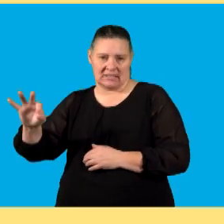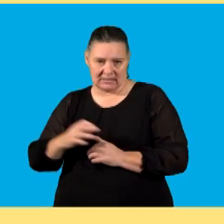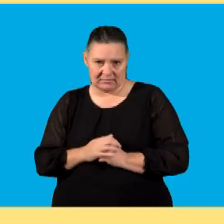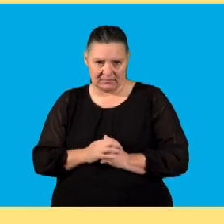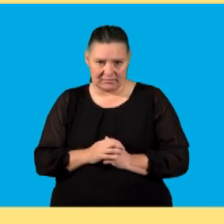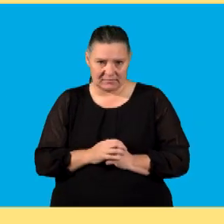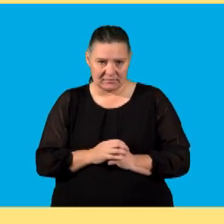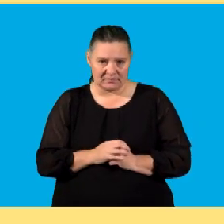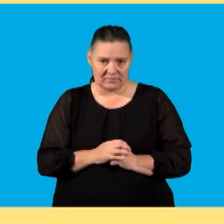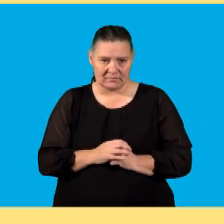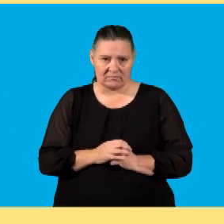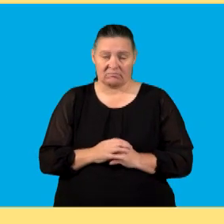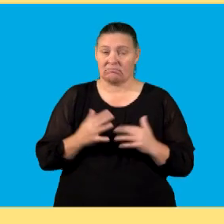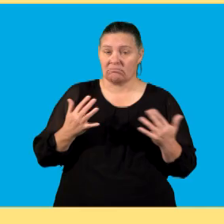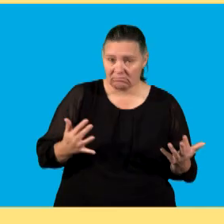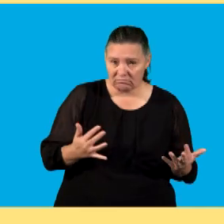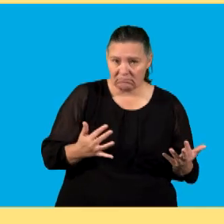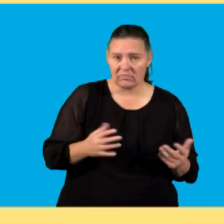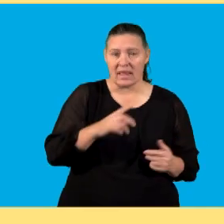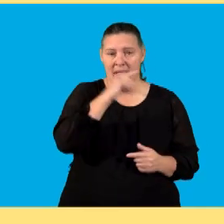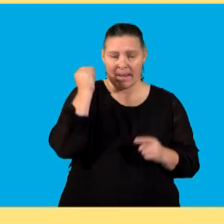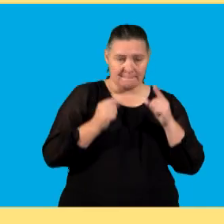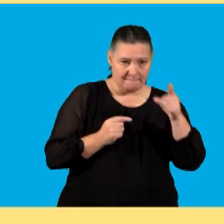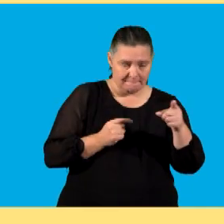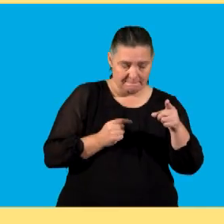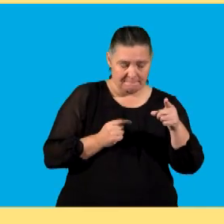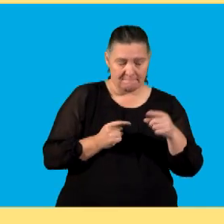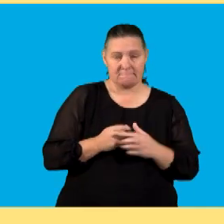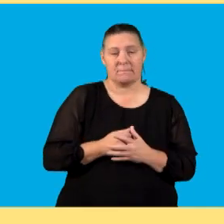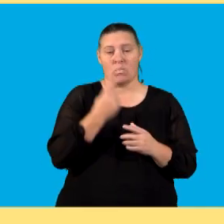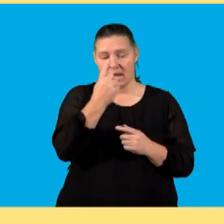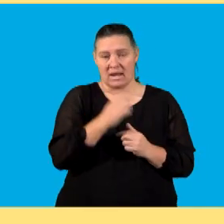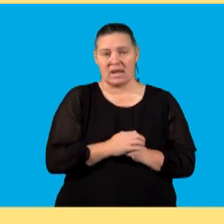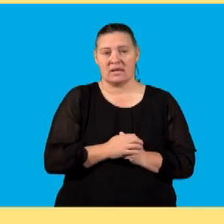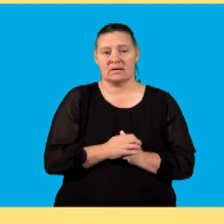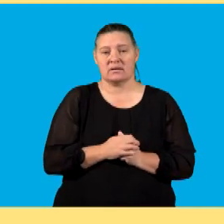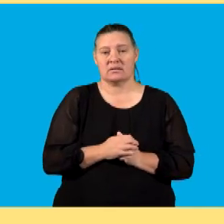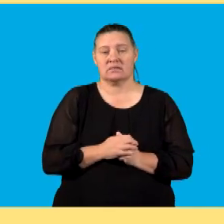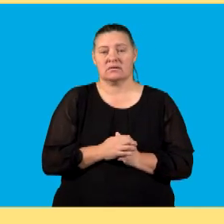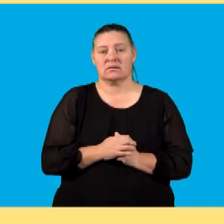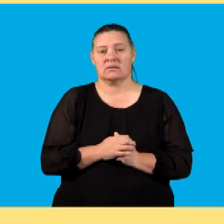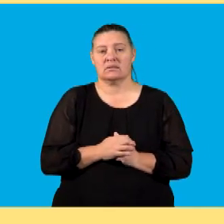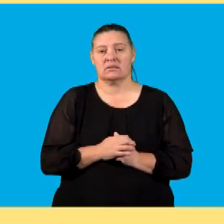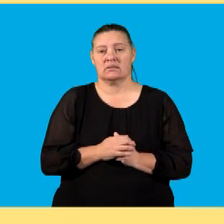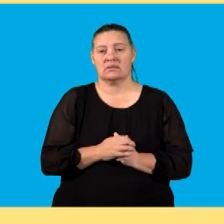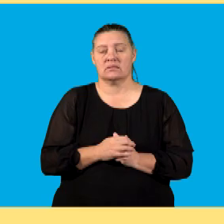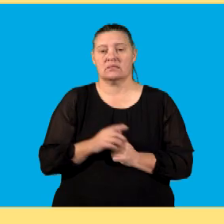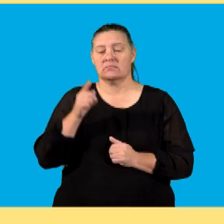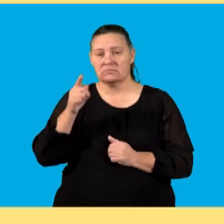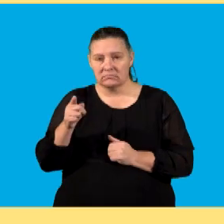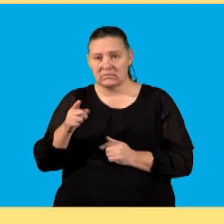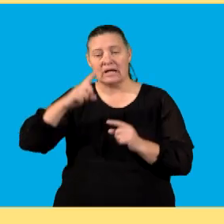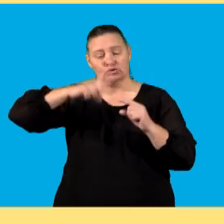All right? So here I have the name. That's number one. And then here I have